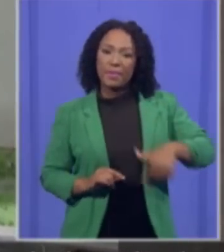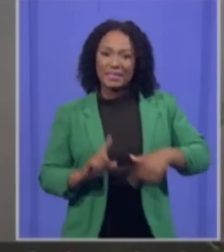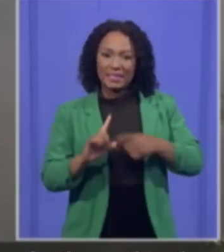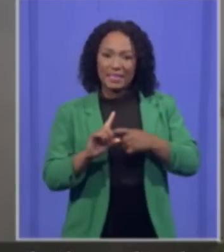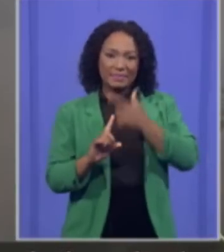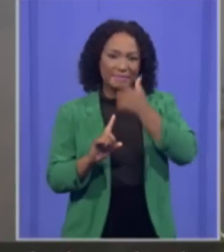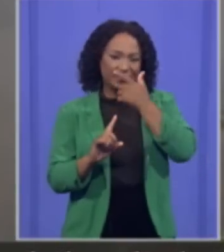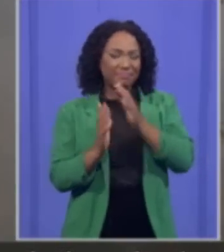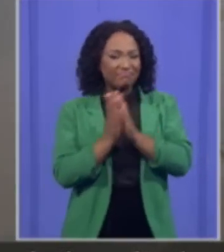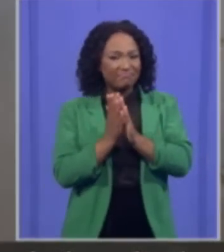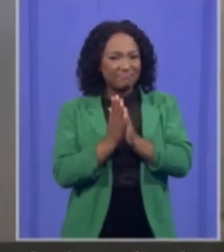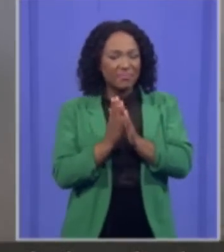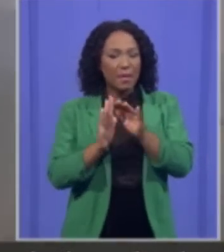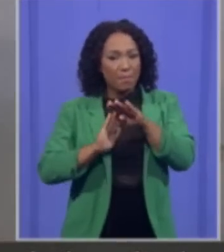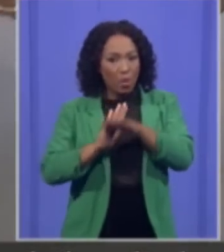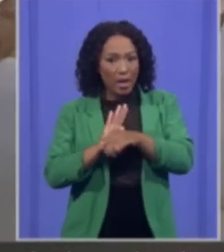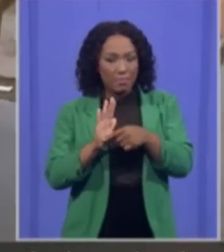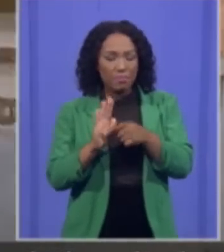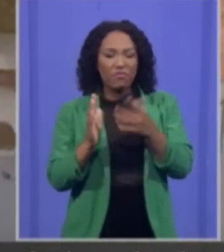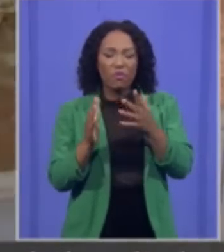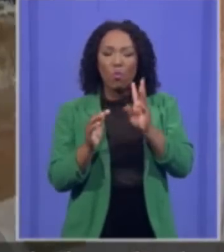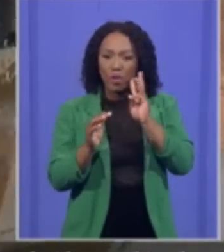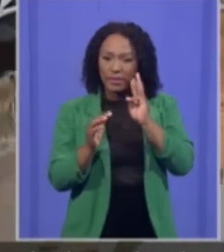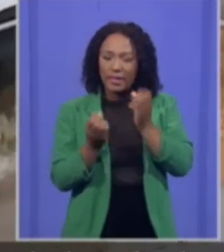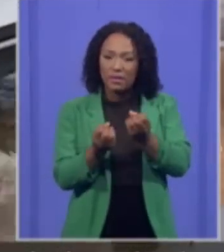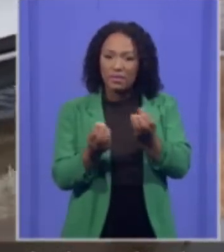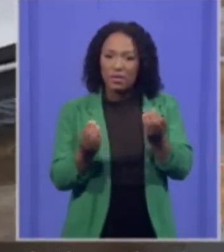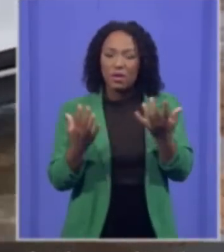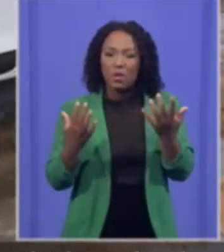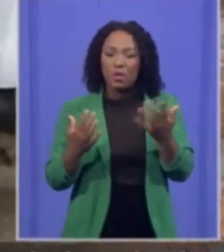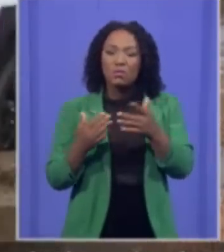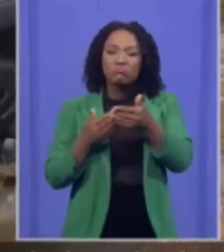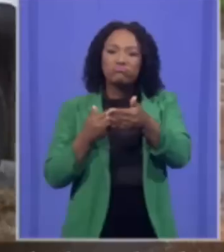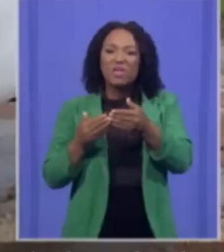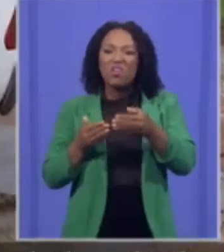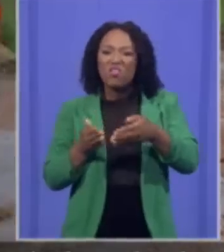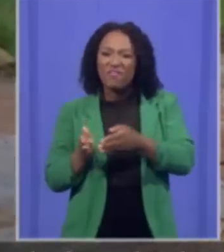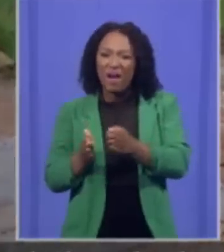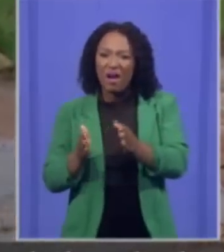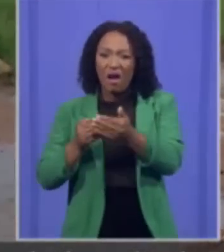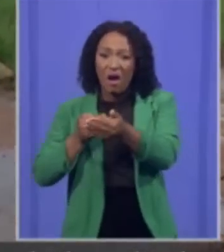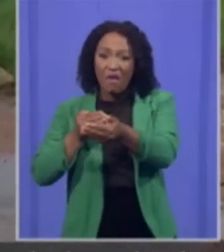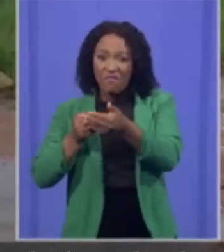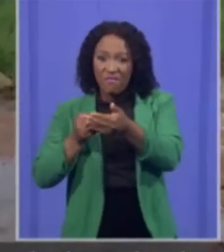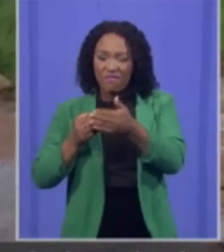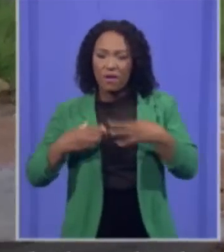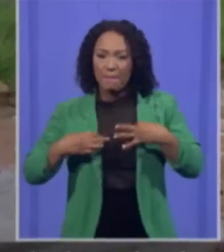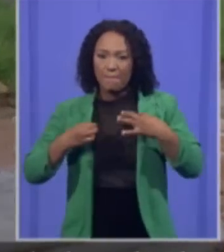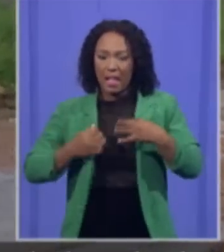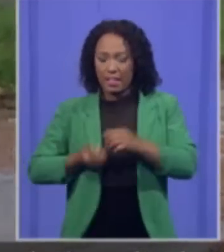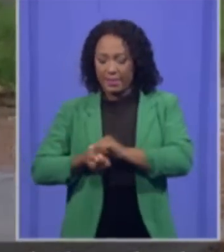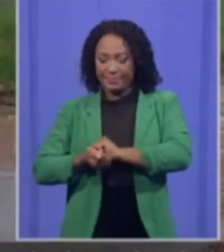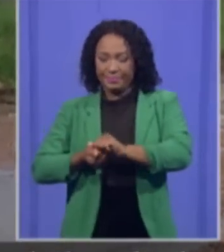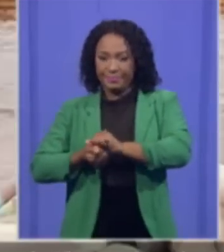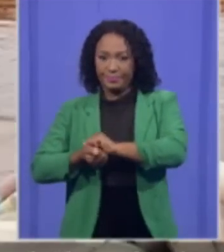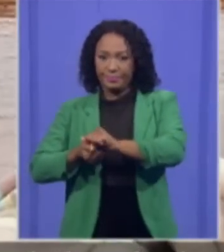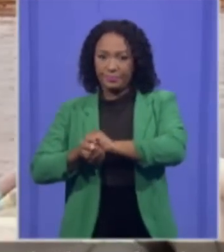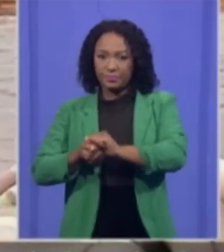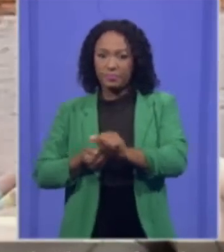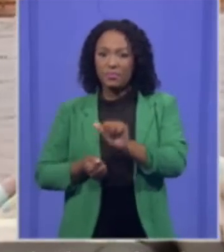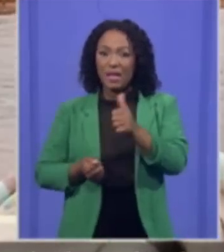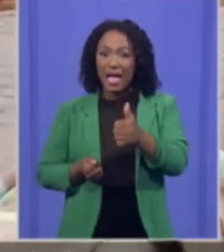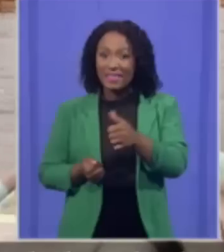a tlhokego ya meetse ka mono nageng. Ba šomiša noka ya kgauswi go hlatswa diaparo tša bona. Ba bangwe ebile ba nwa le meetse ao ge ba šetše